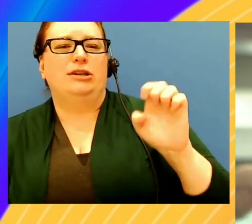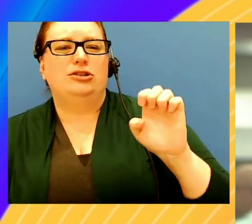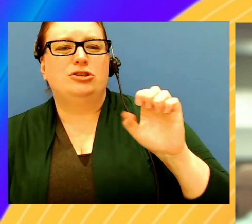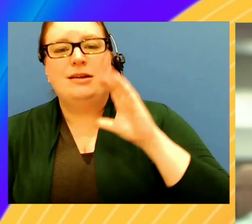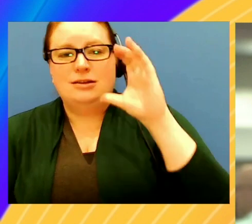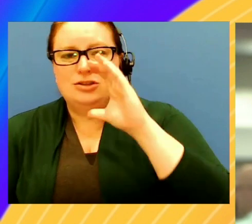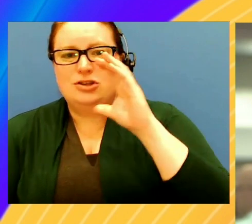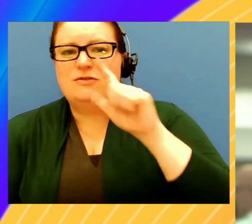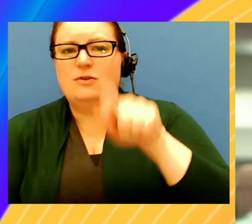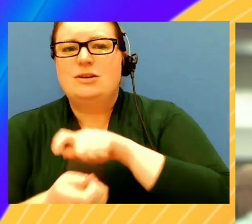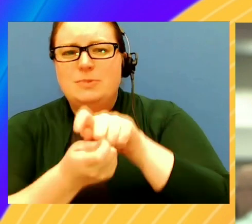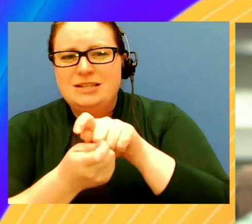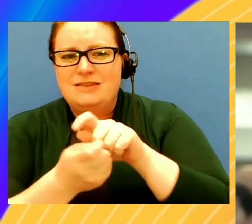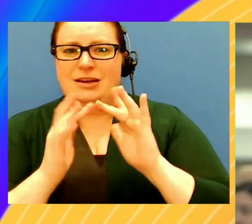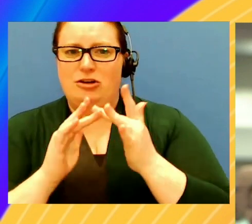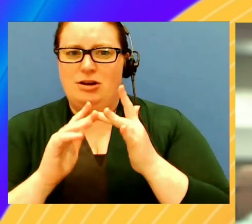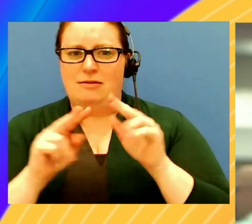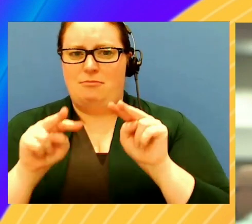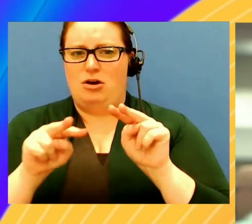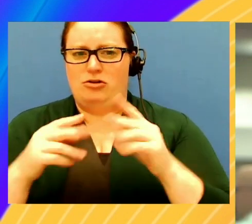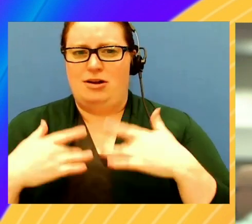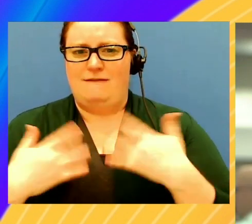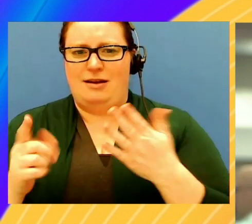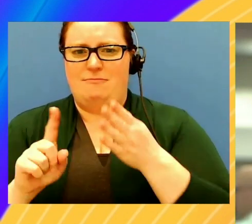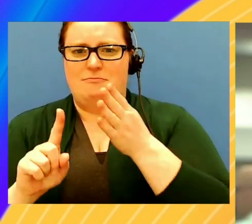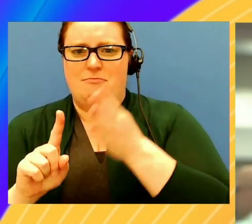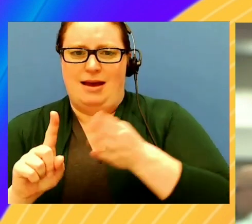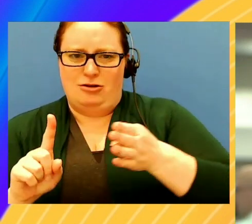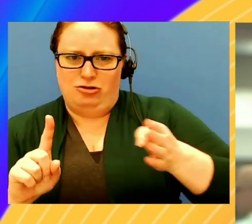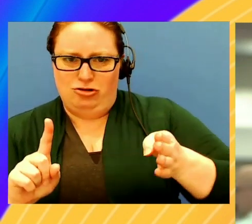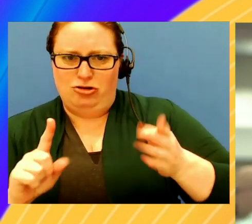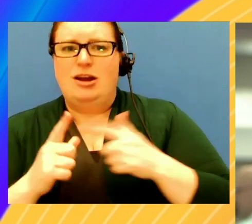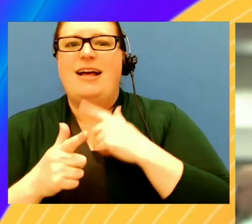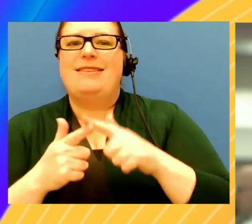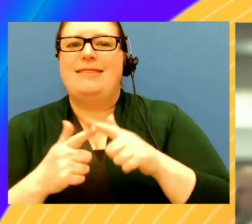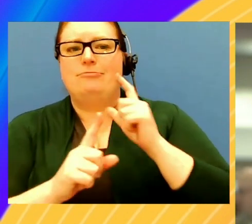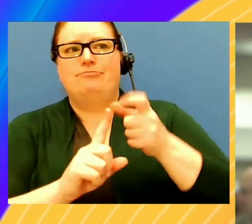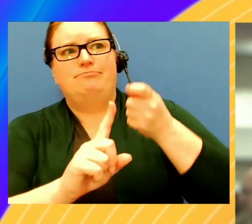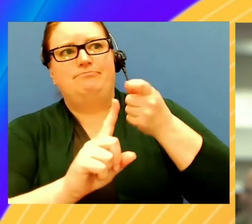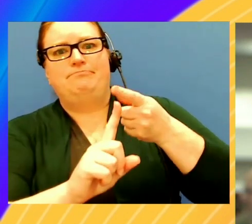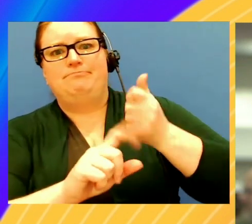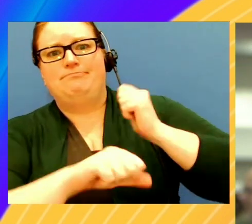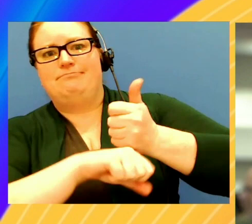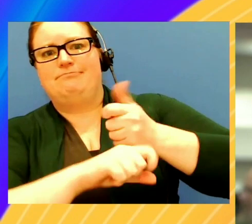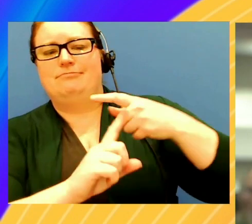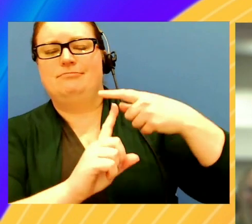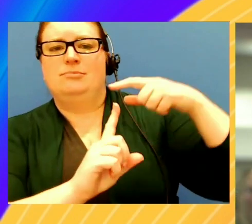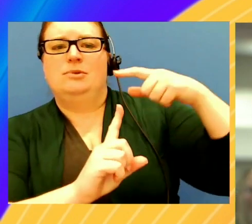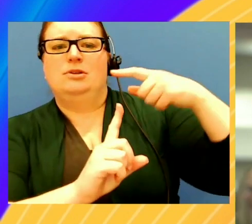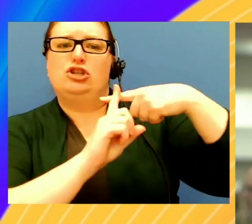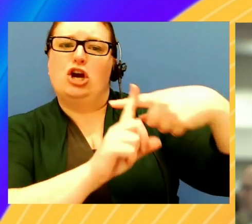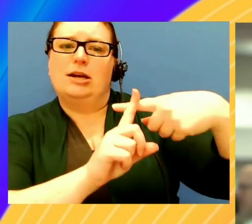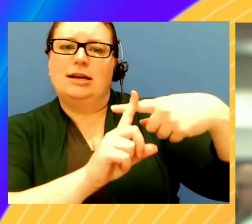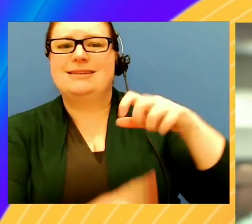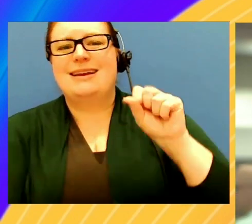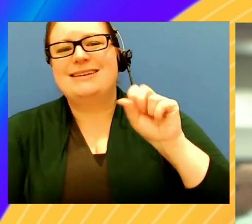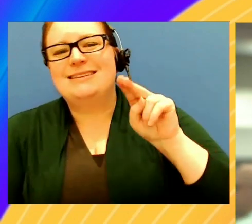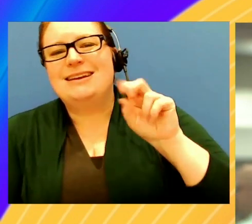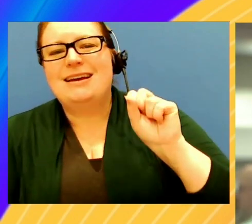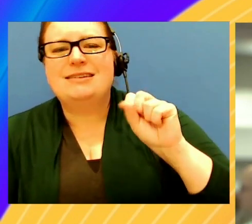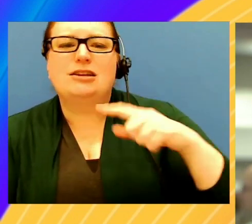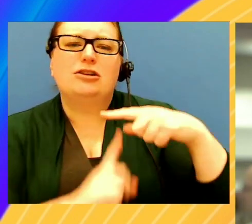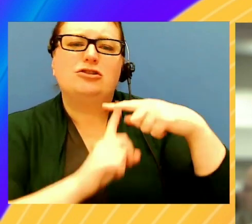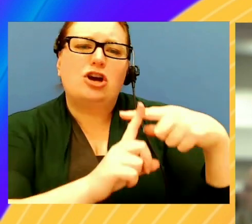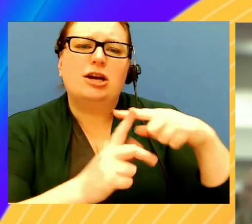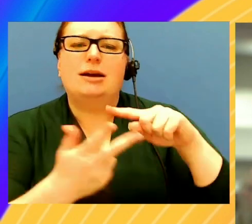specific Internet Monitor event pattern and then invokes targets, which could be an SNS topic or a Lambda function, or you could